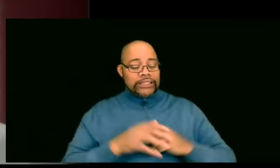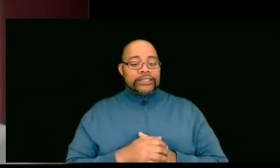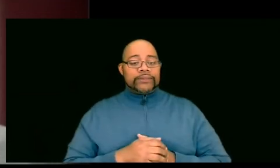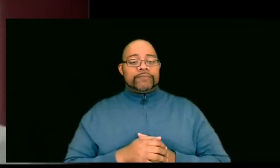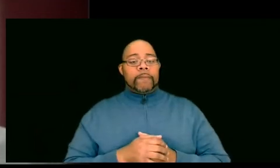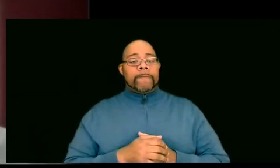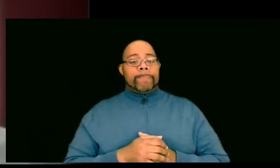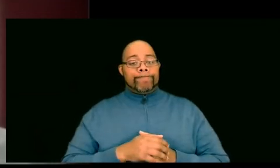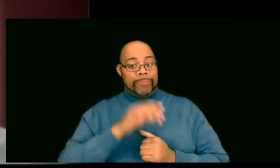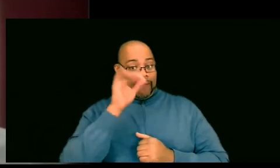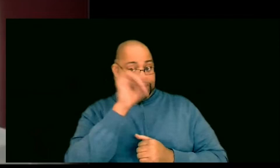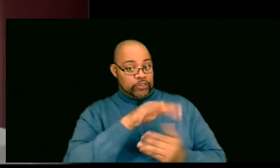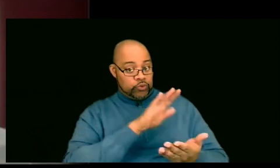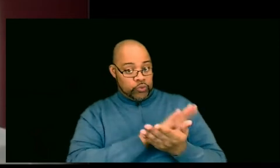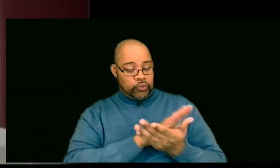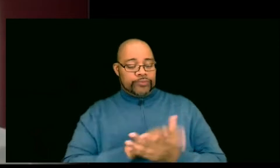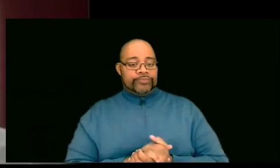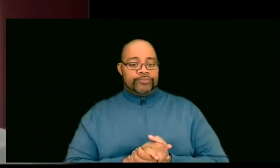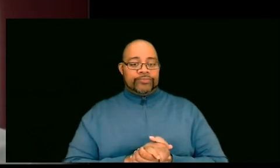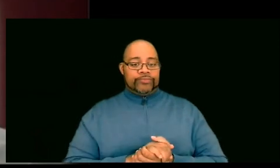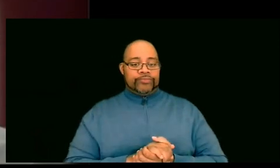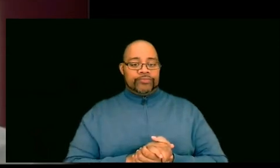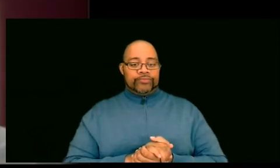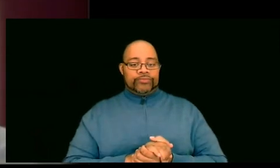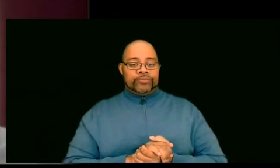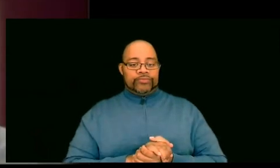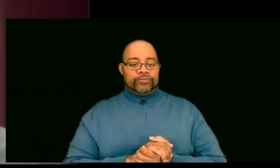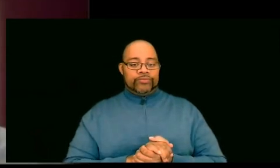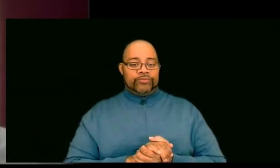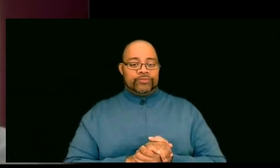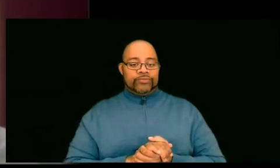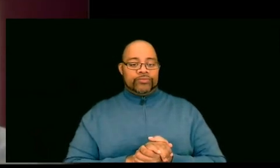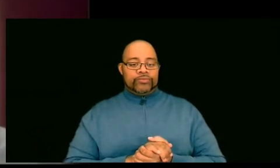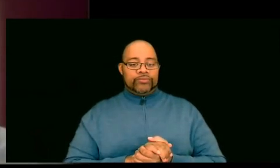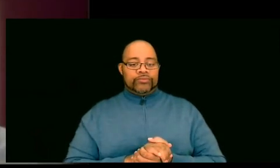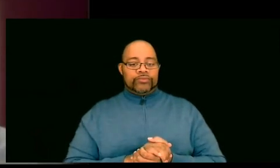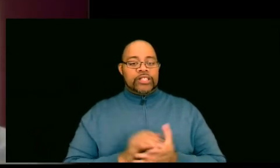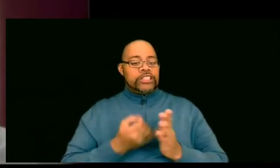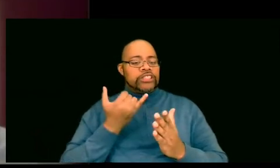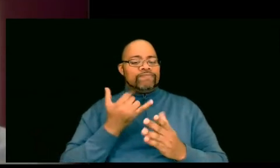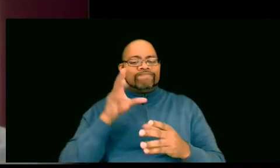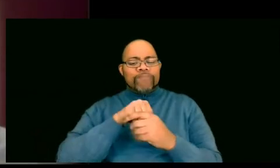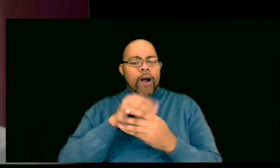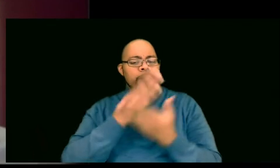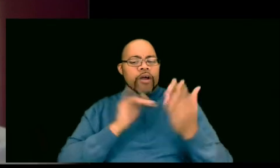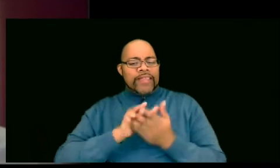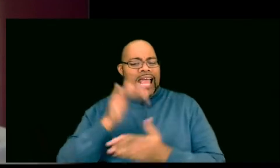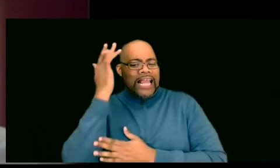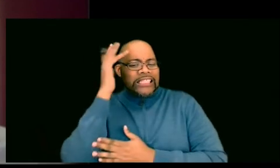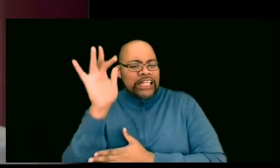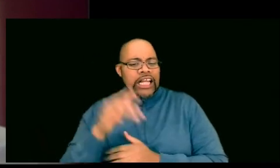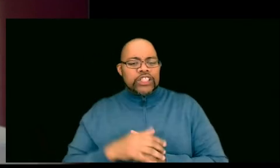did, you know, there in, you know, just, you know, being part of